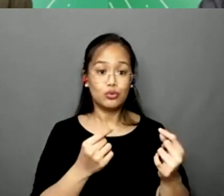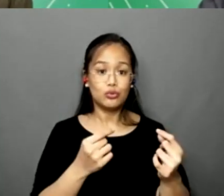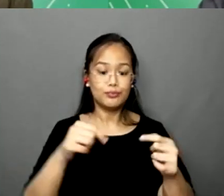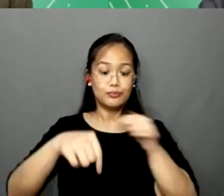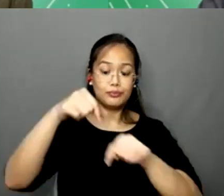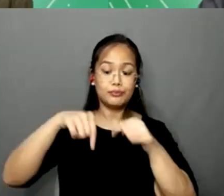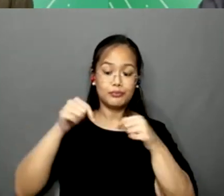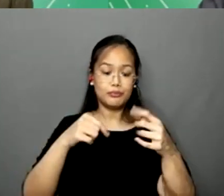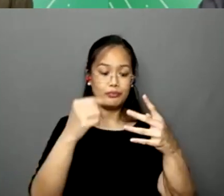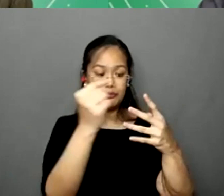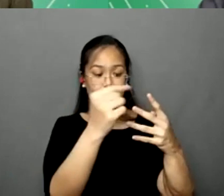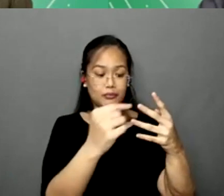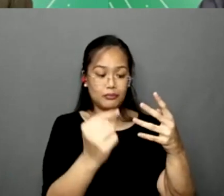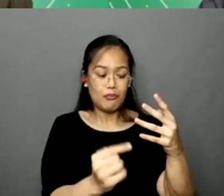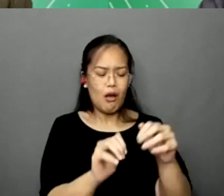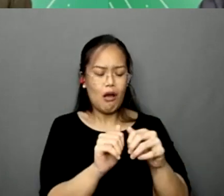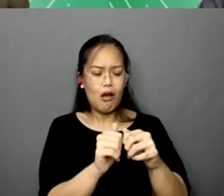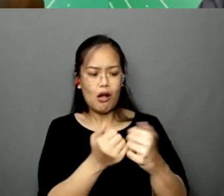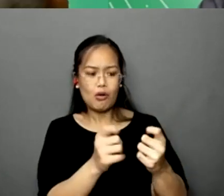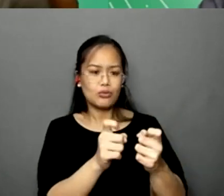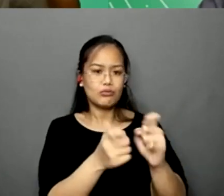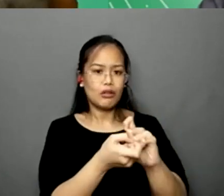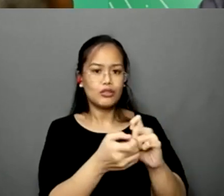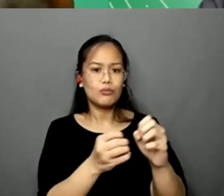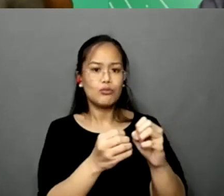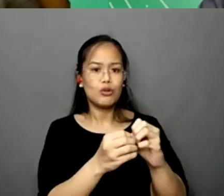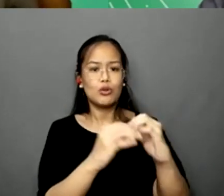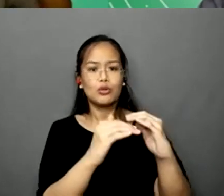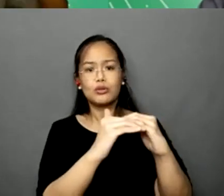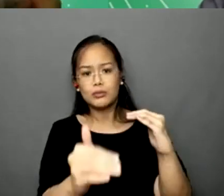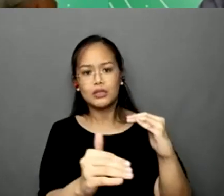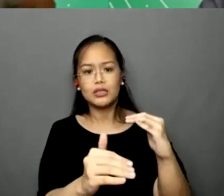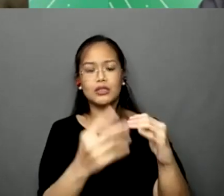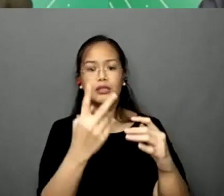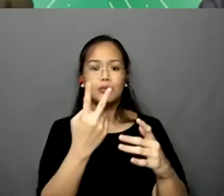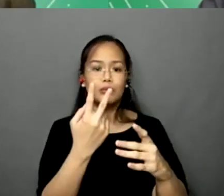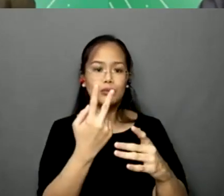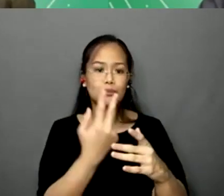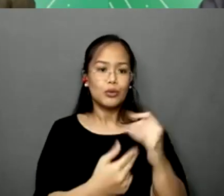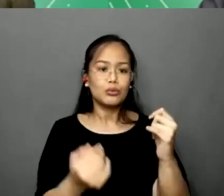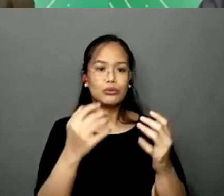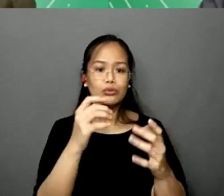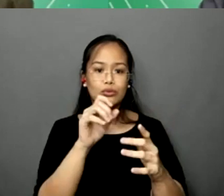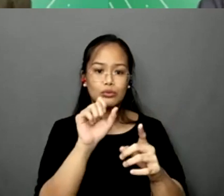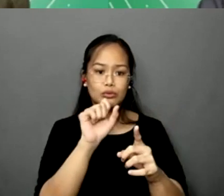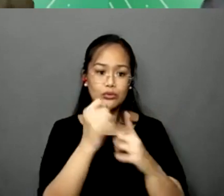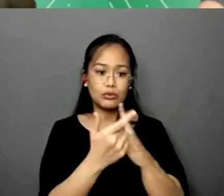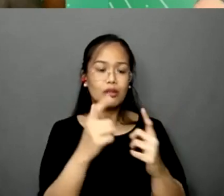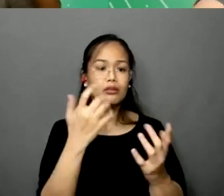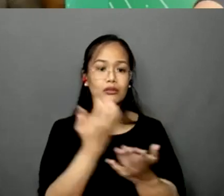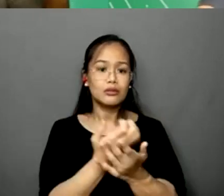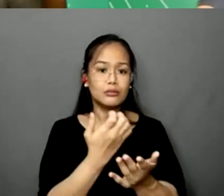make changes that promote sustainability in both social, economic, and environmental aspect.